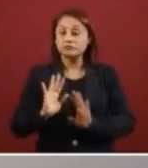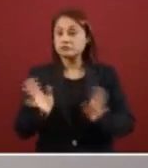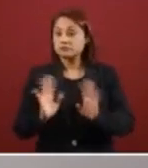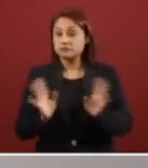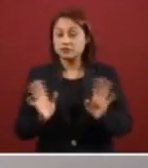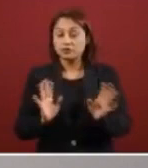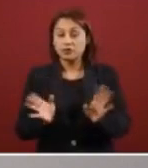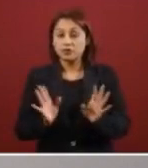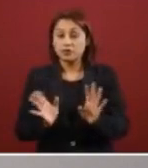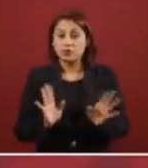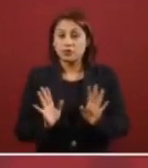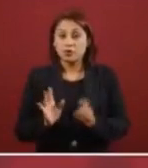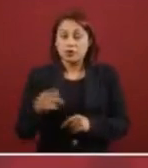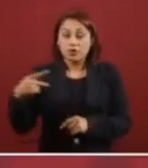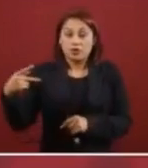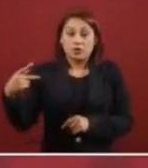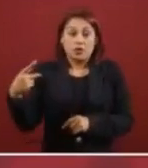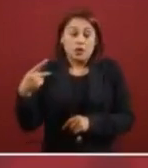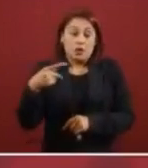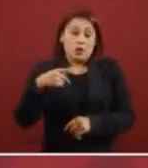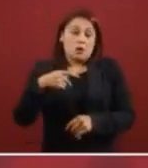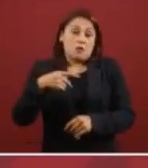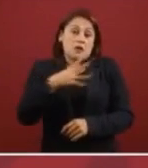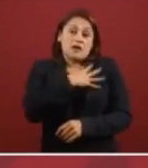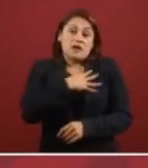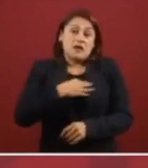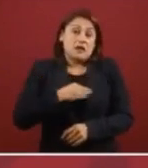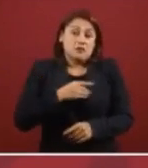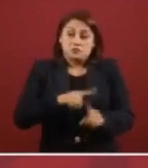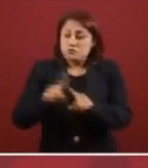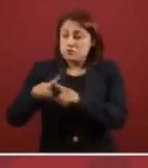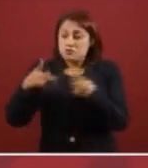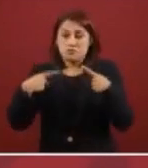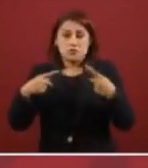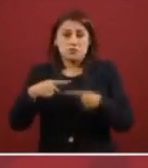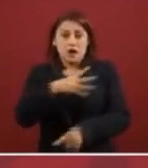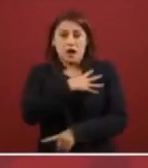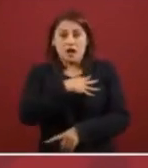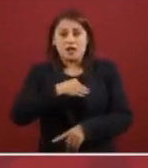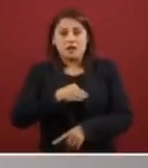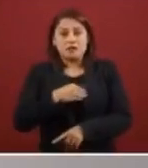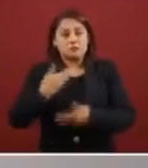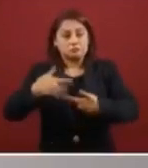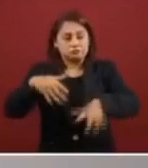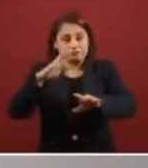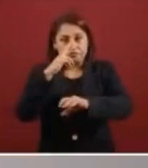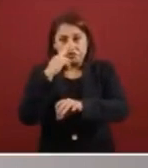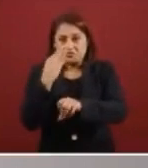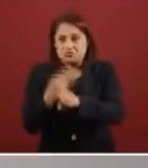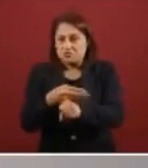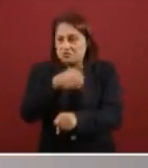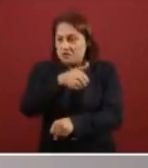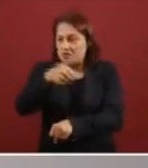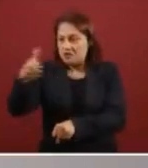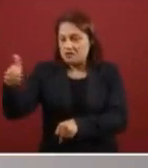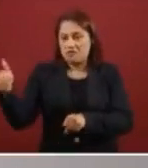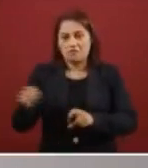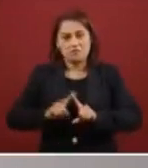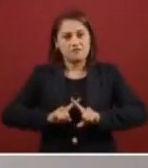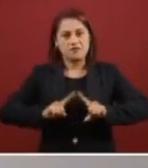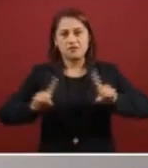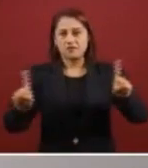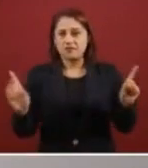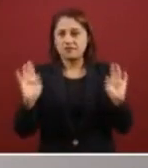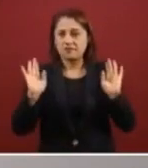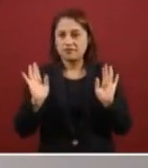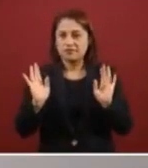tienen que asumir sus responsabilidades y have to assume their own responsibilities. ¿Por qué? Un hijo va a pagar. Why is the son going to